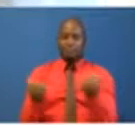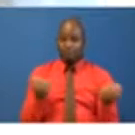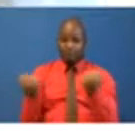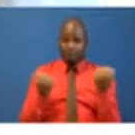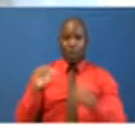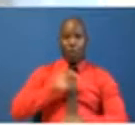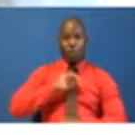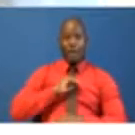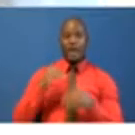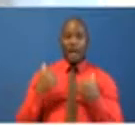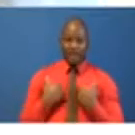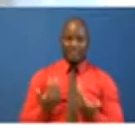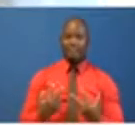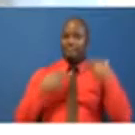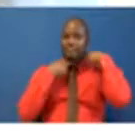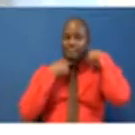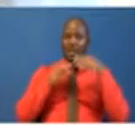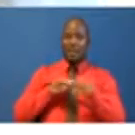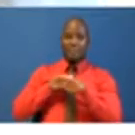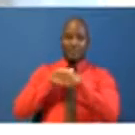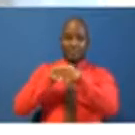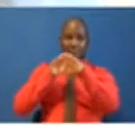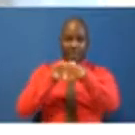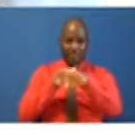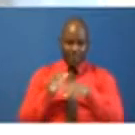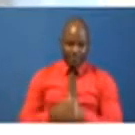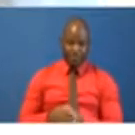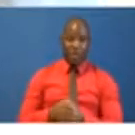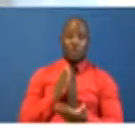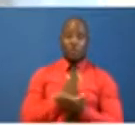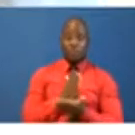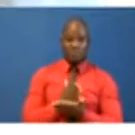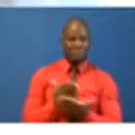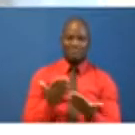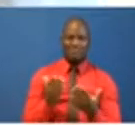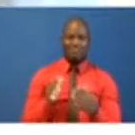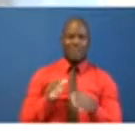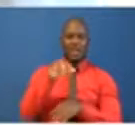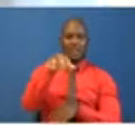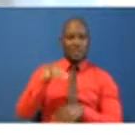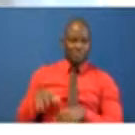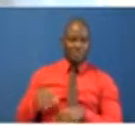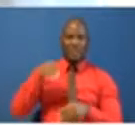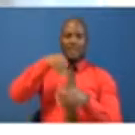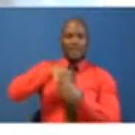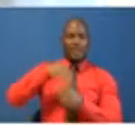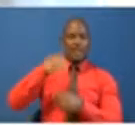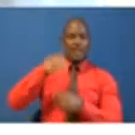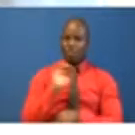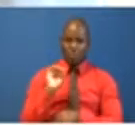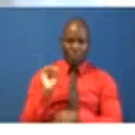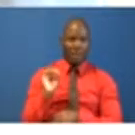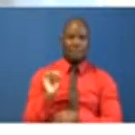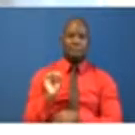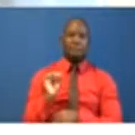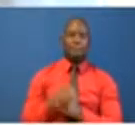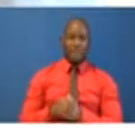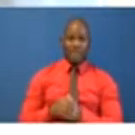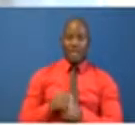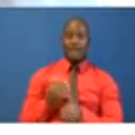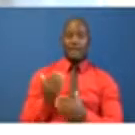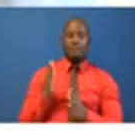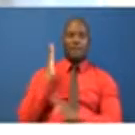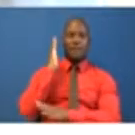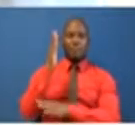cars and you're also stuck in traffic jams so basically there's no transport in nairobi even with